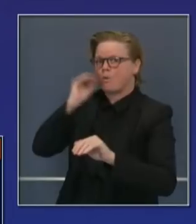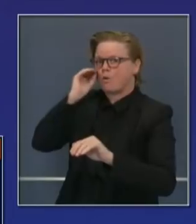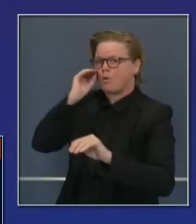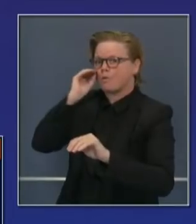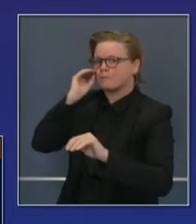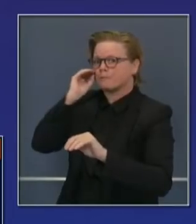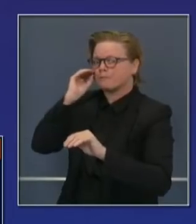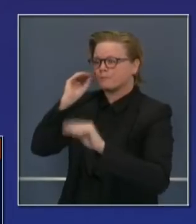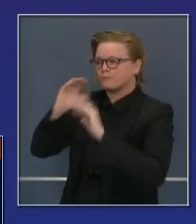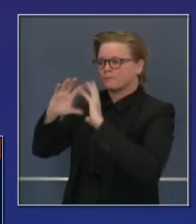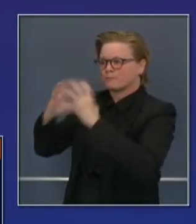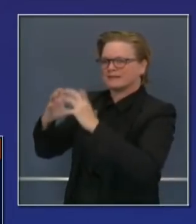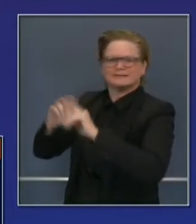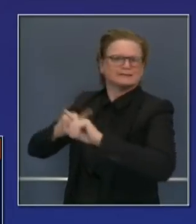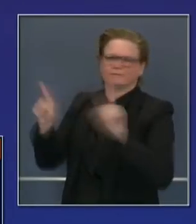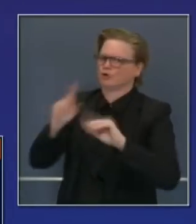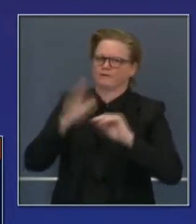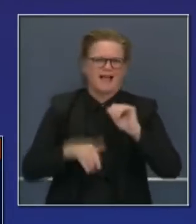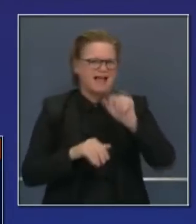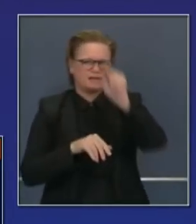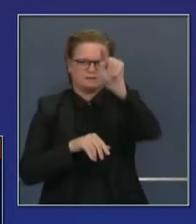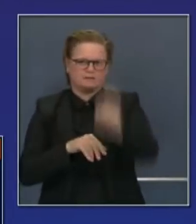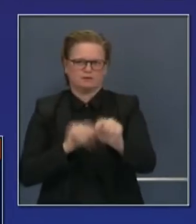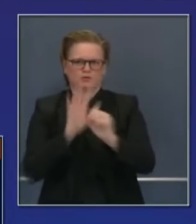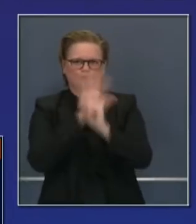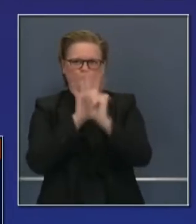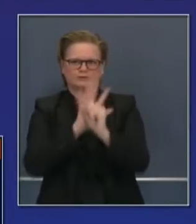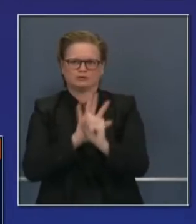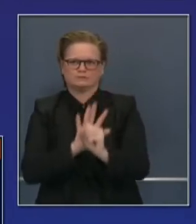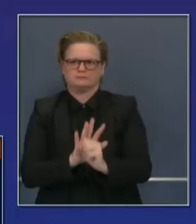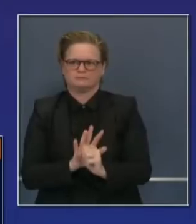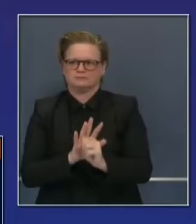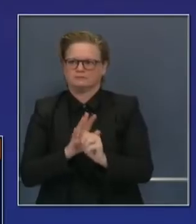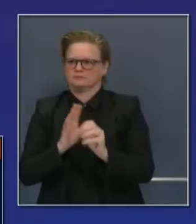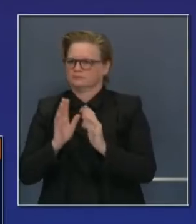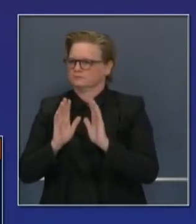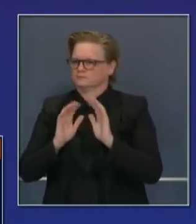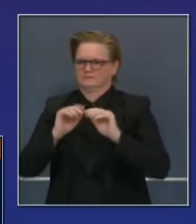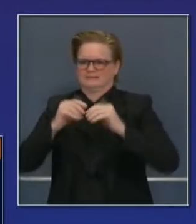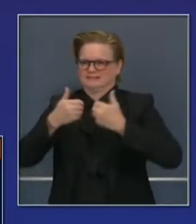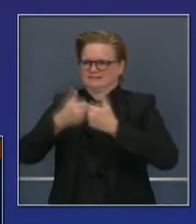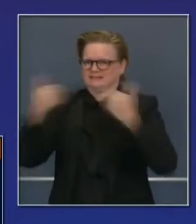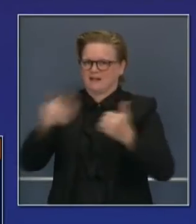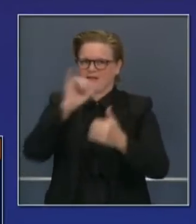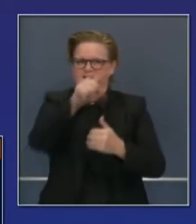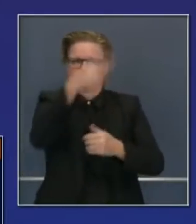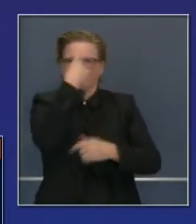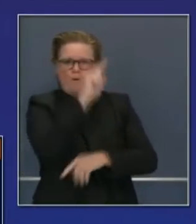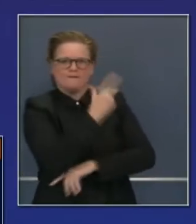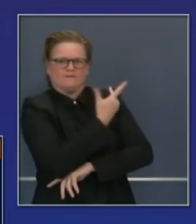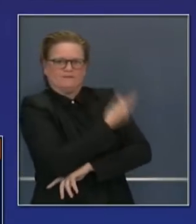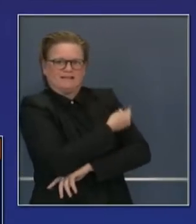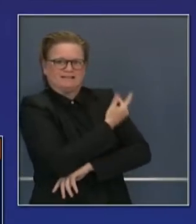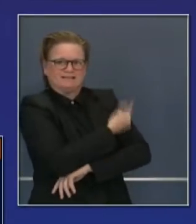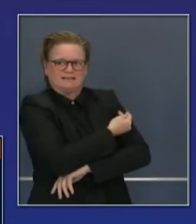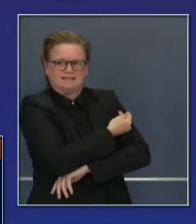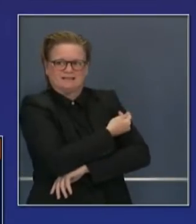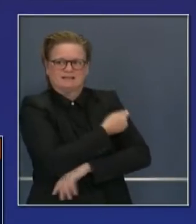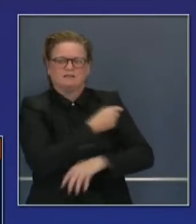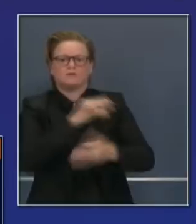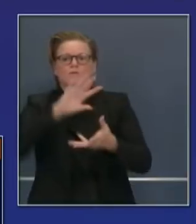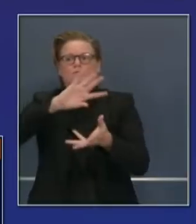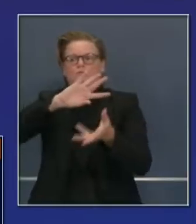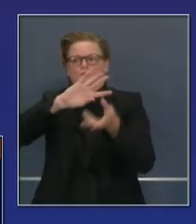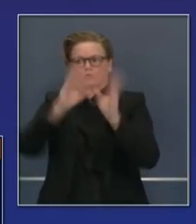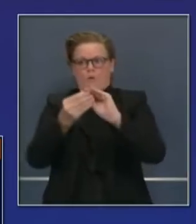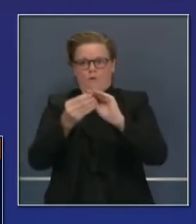are defined through our traditional vaccination protocols. But these are the regions, and these are the total number of vaccines that are going out.